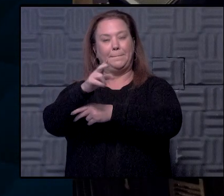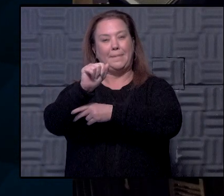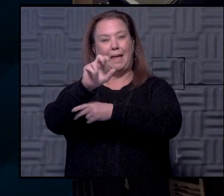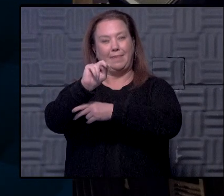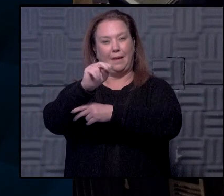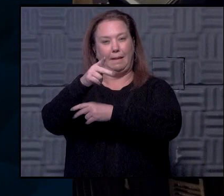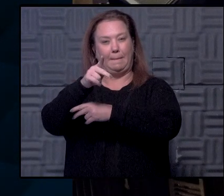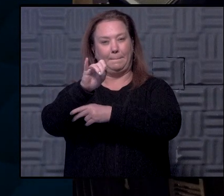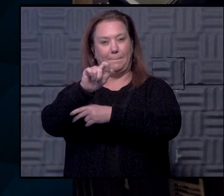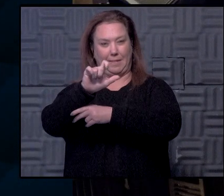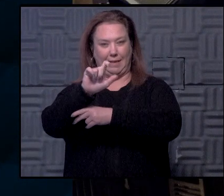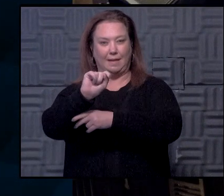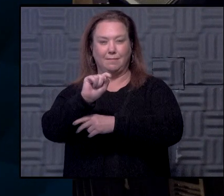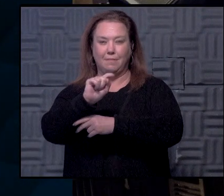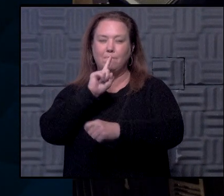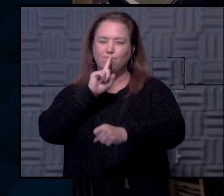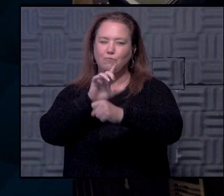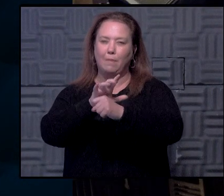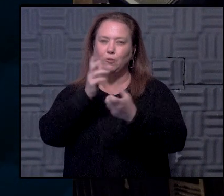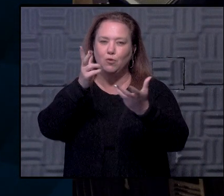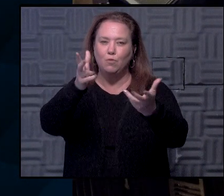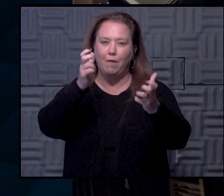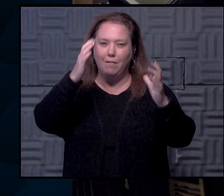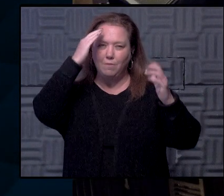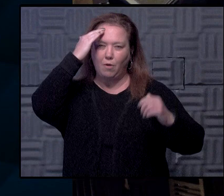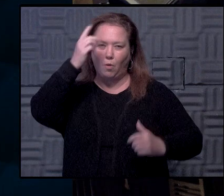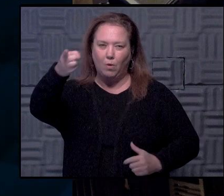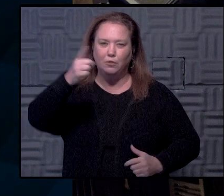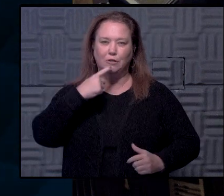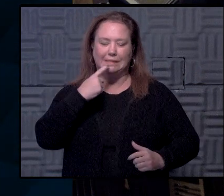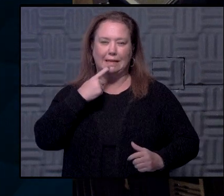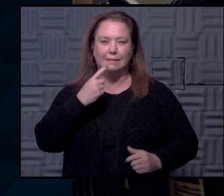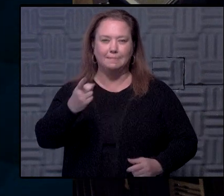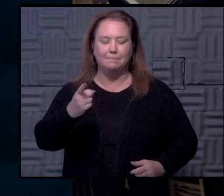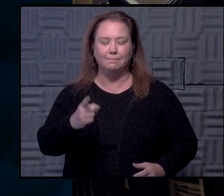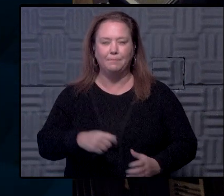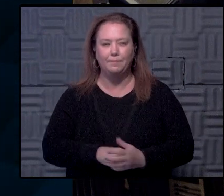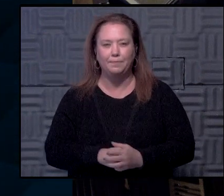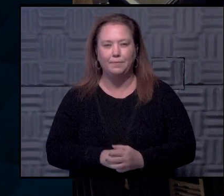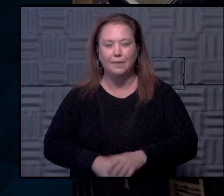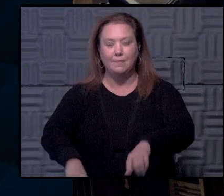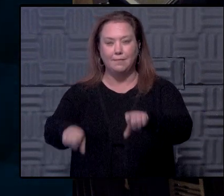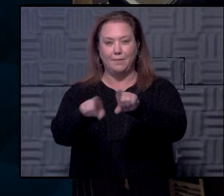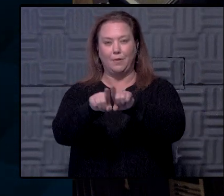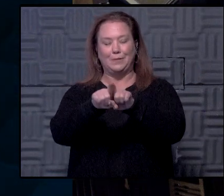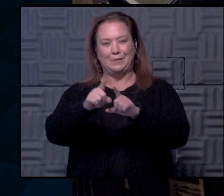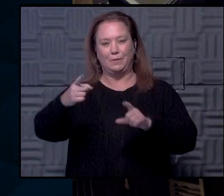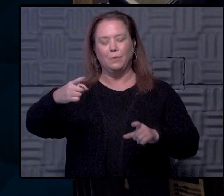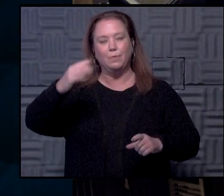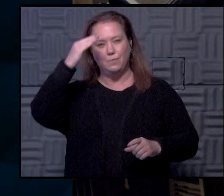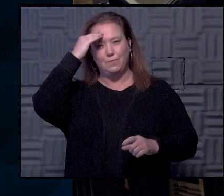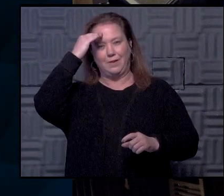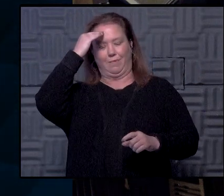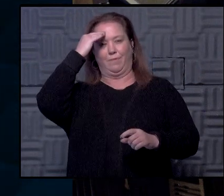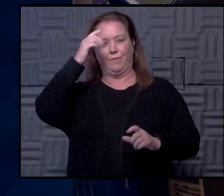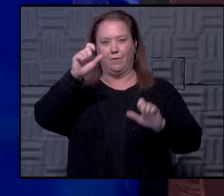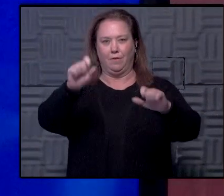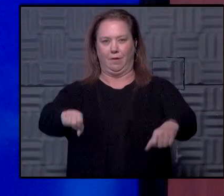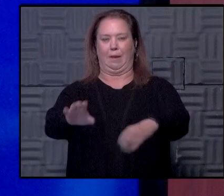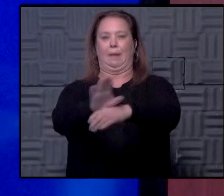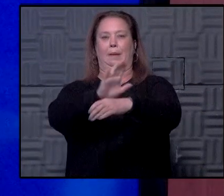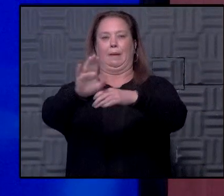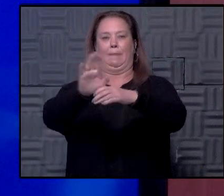I promise you will want to hear what she has to say. Also, we know that this could be a